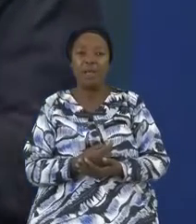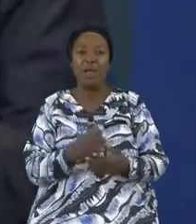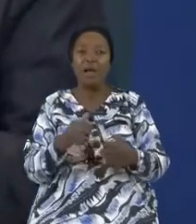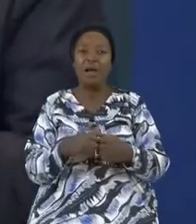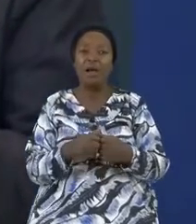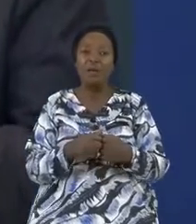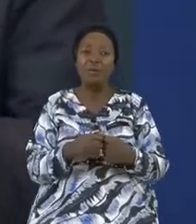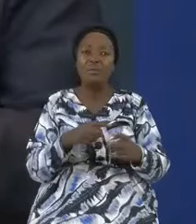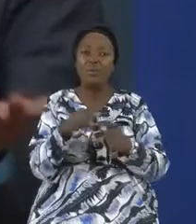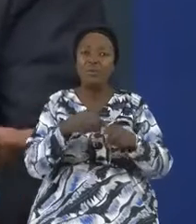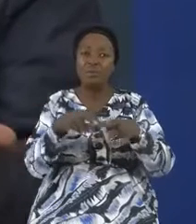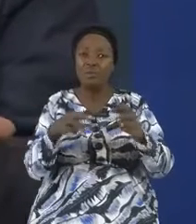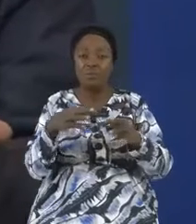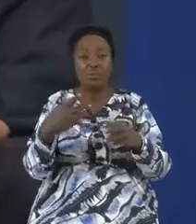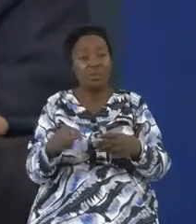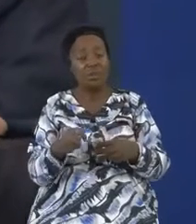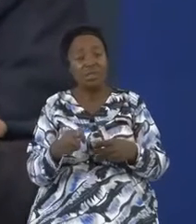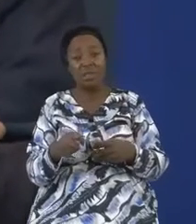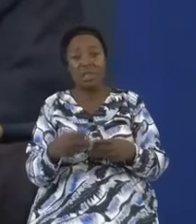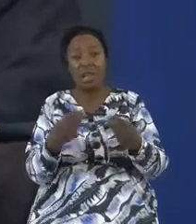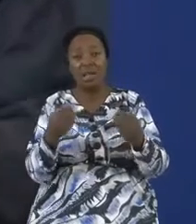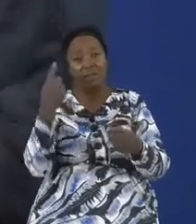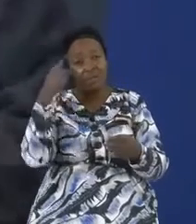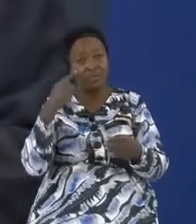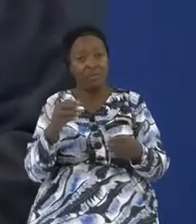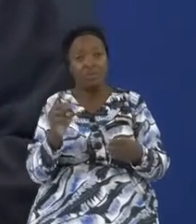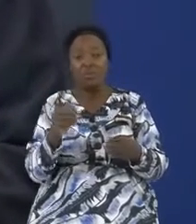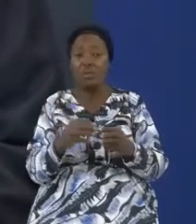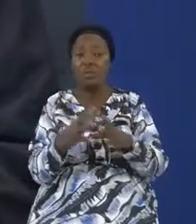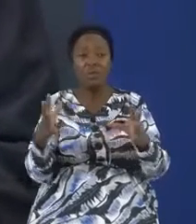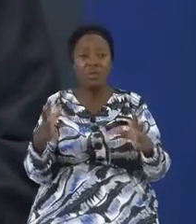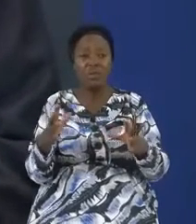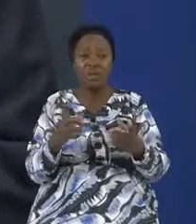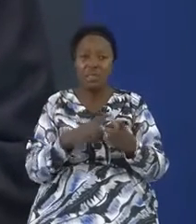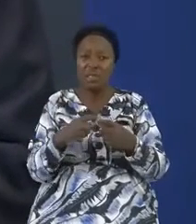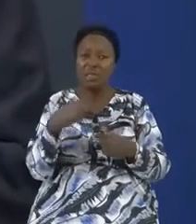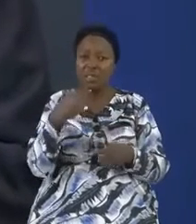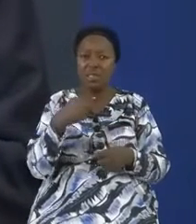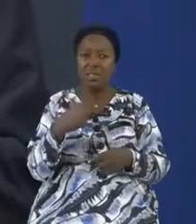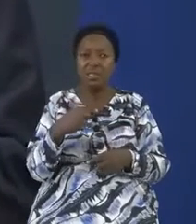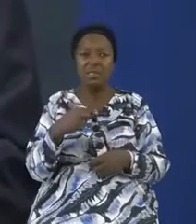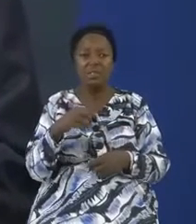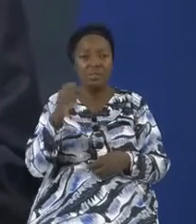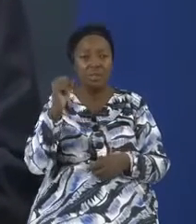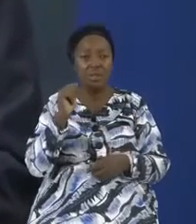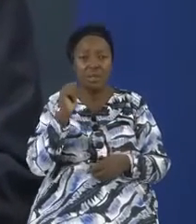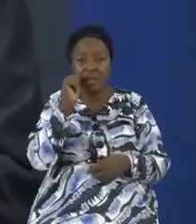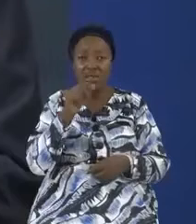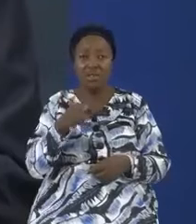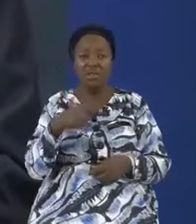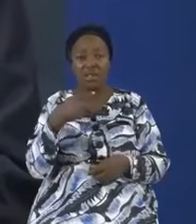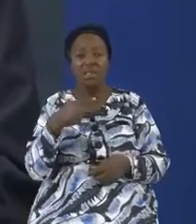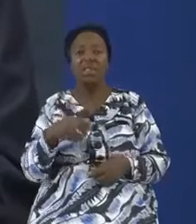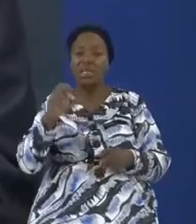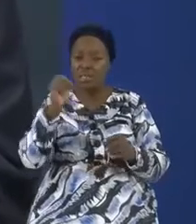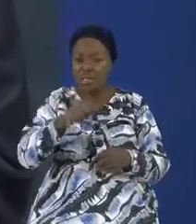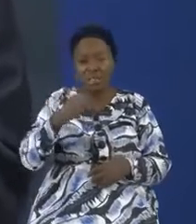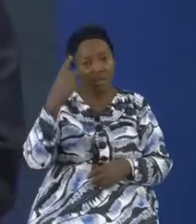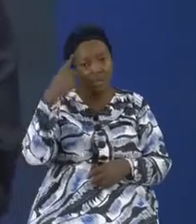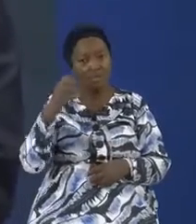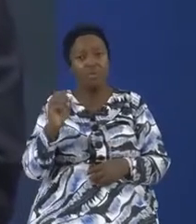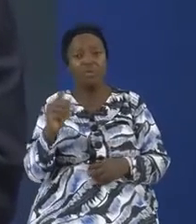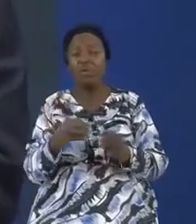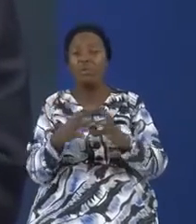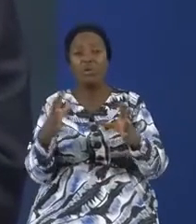the land for so much. And she said, yea, yes, for so much.